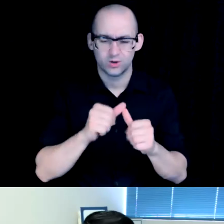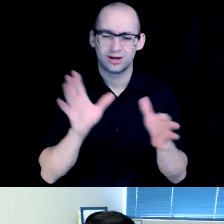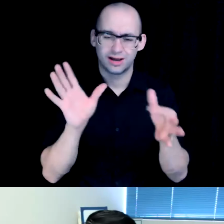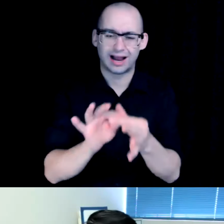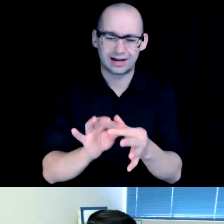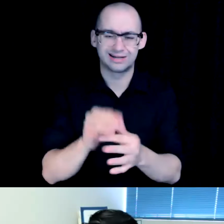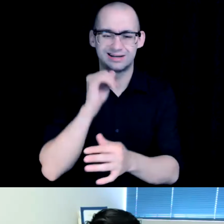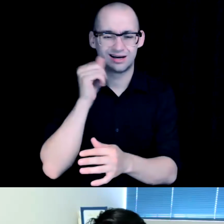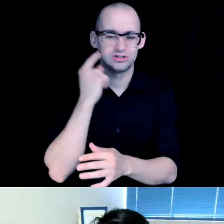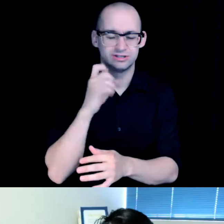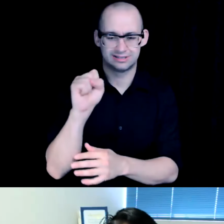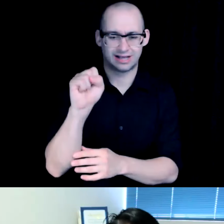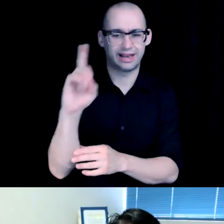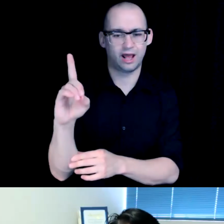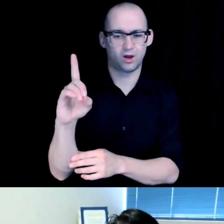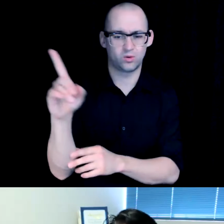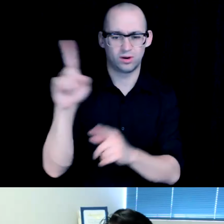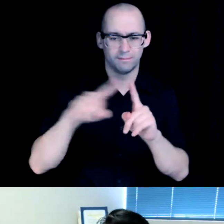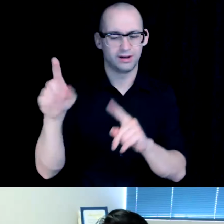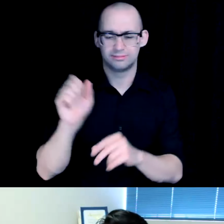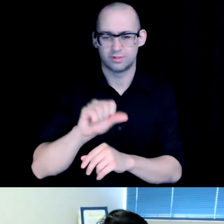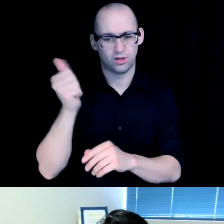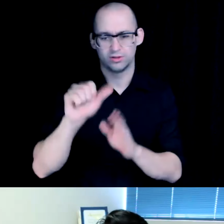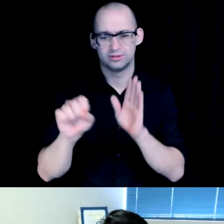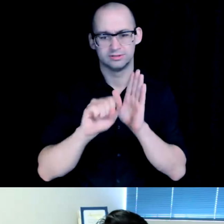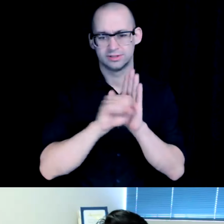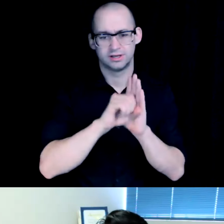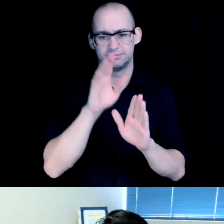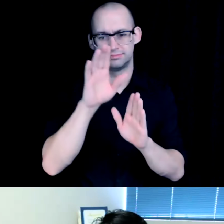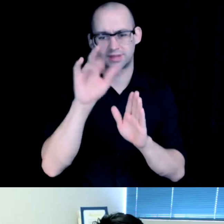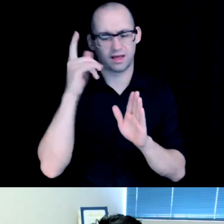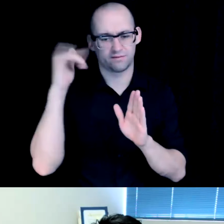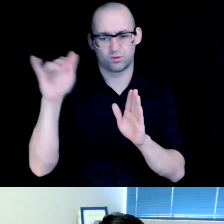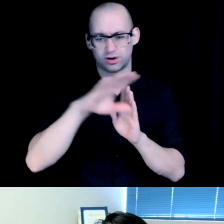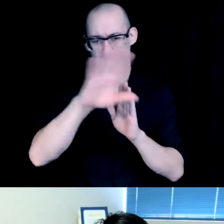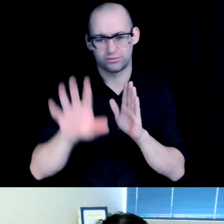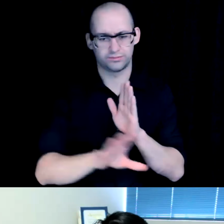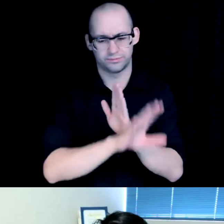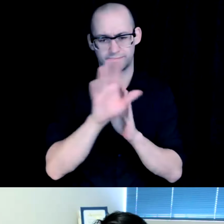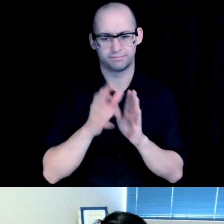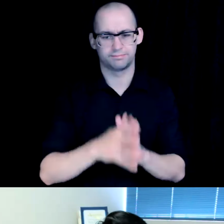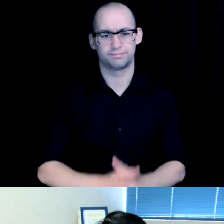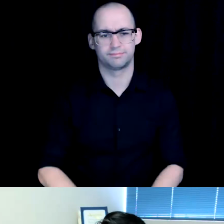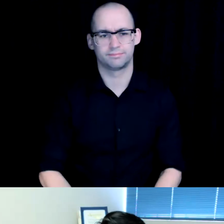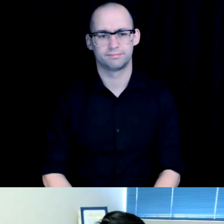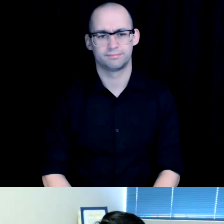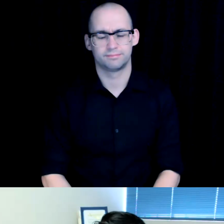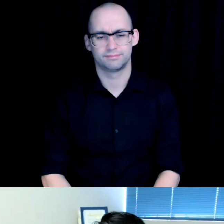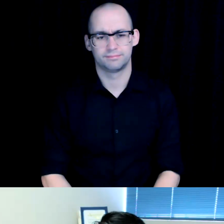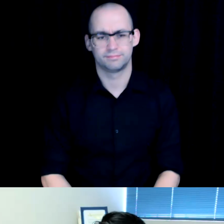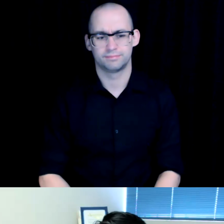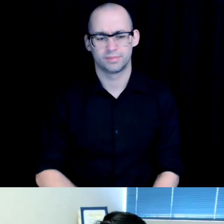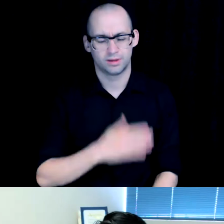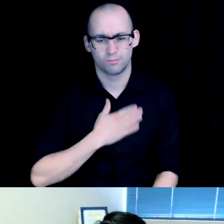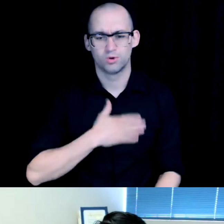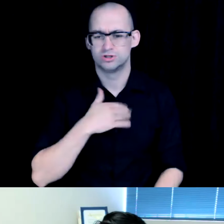just San Diego, but the rest of the state too. So outstanding work, really cool, and really appreciate both of your stories